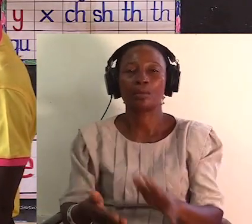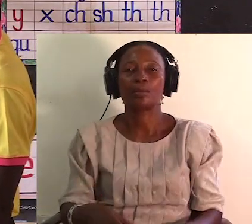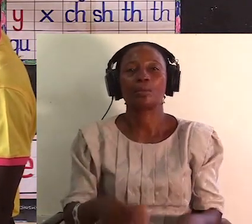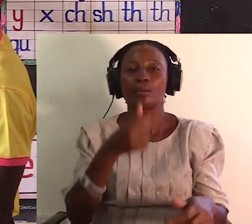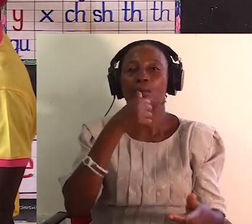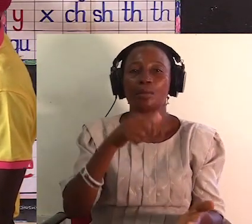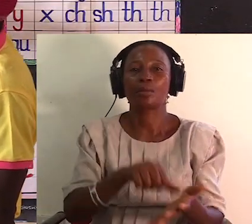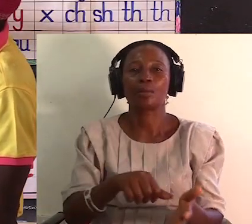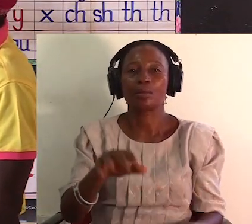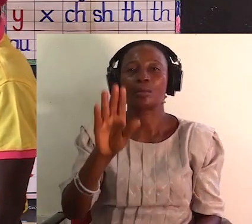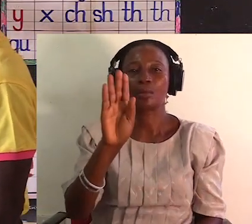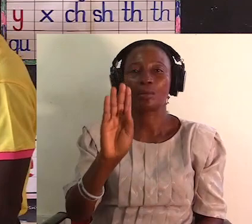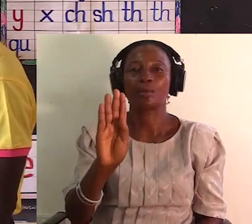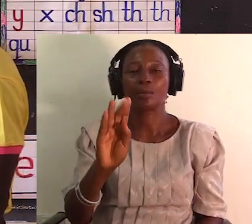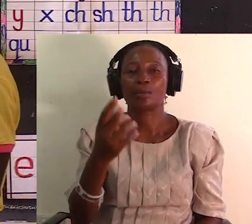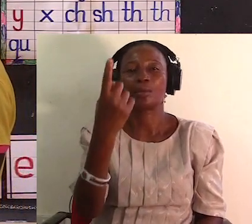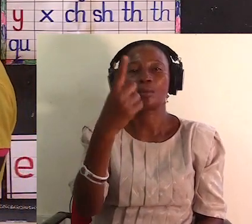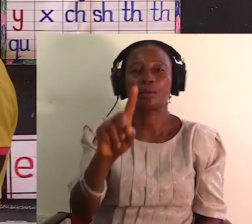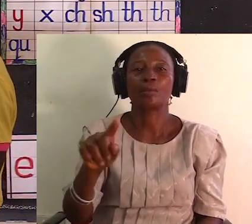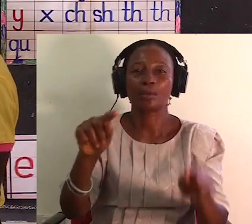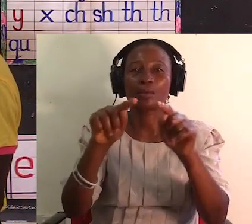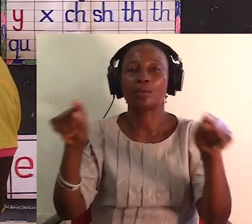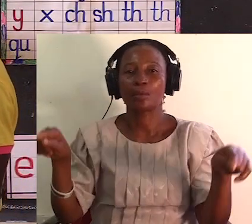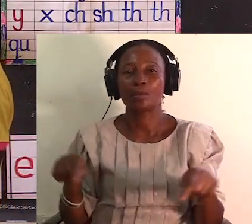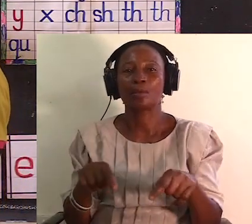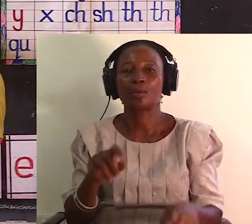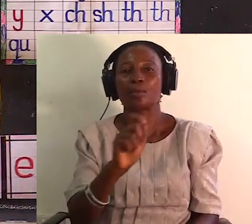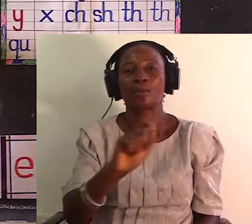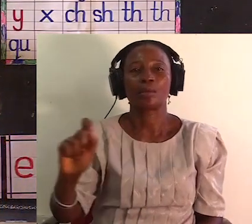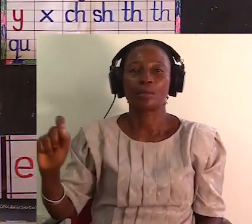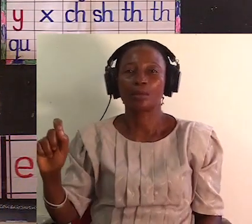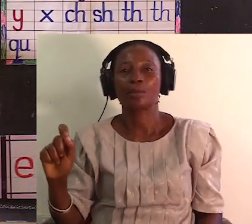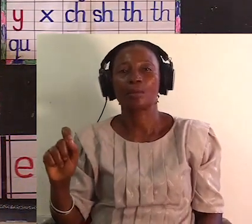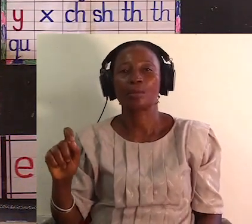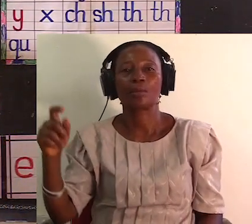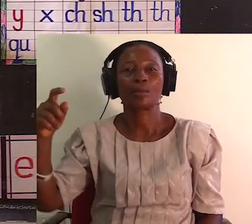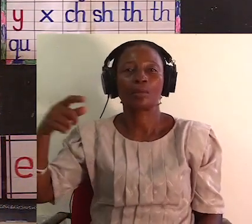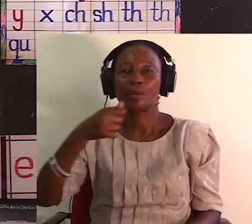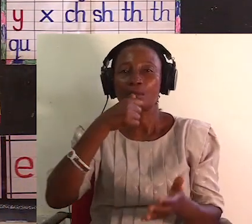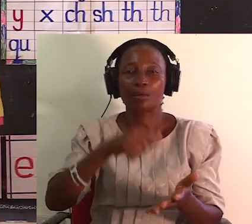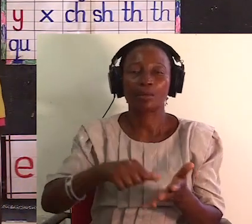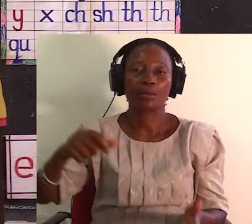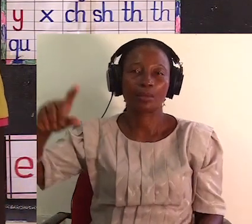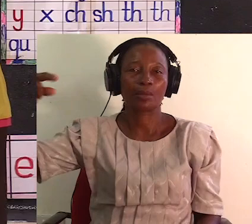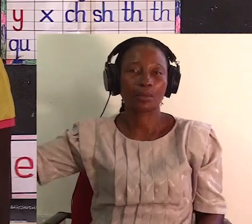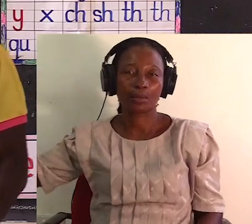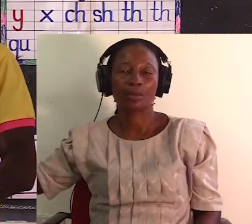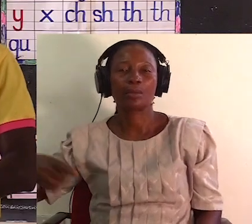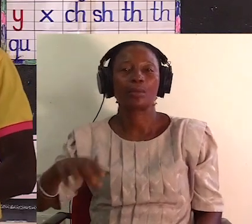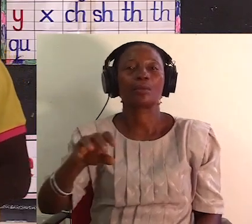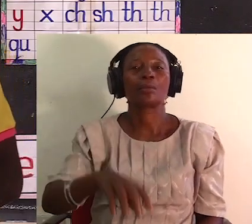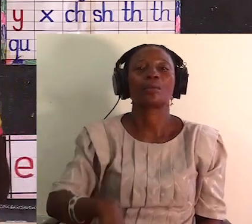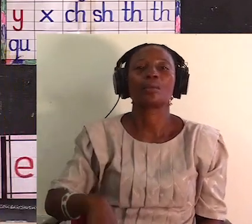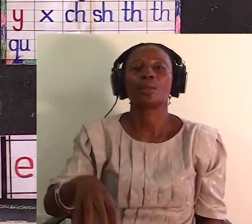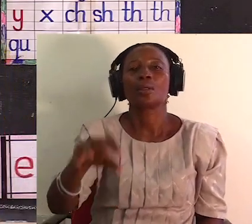Letter B card. In your first box, write the letter sound S, as